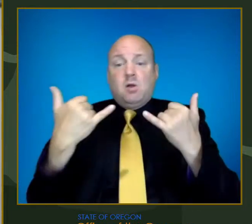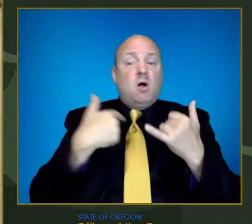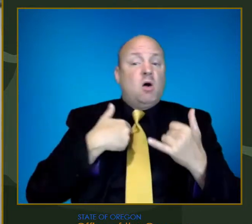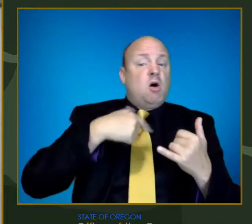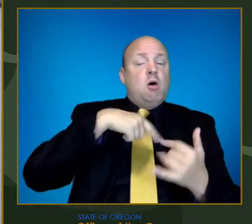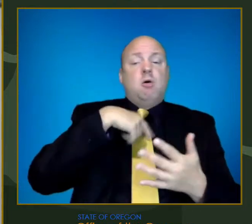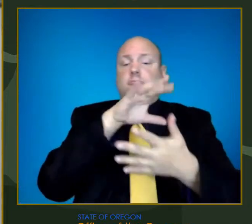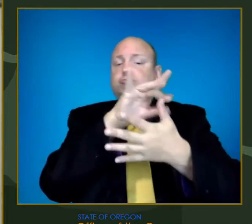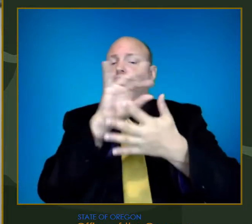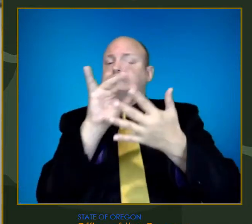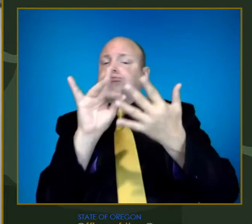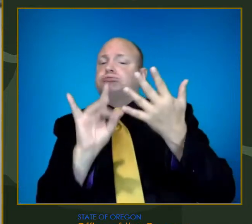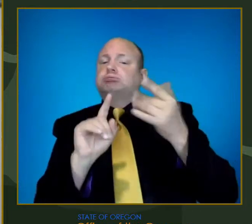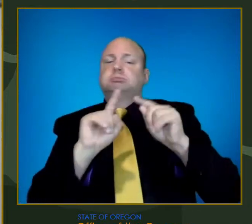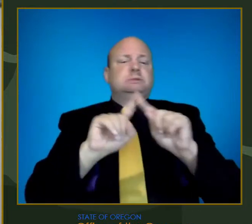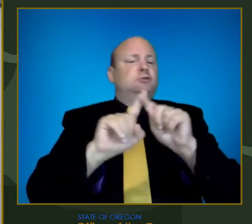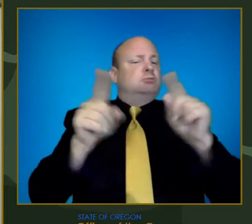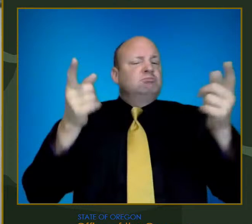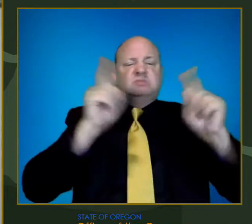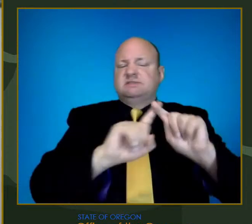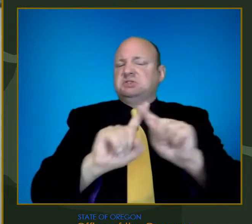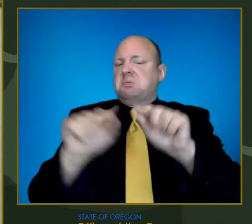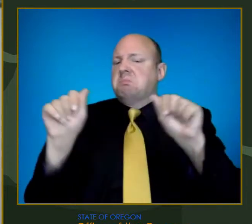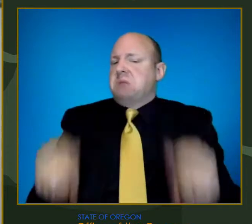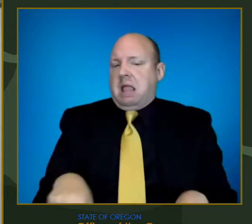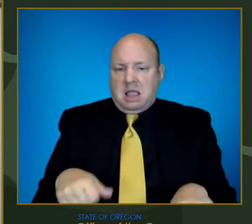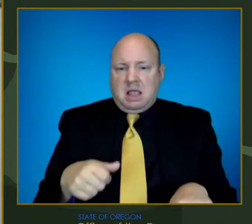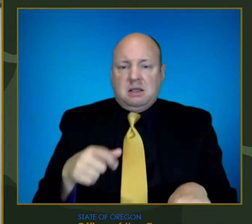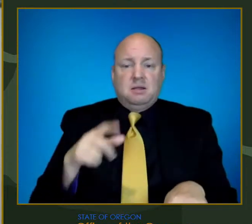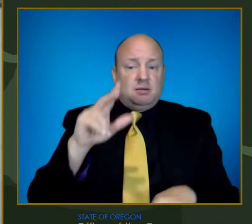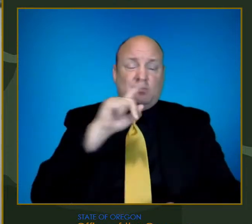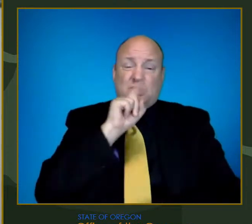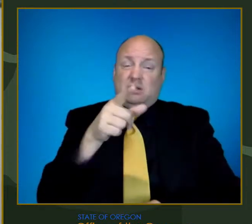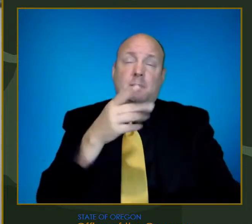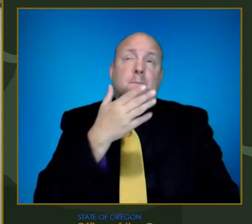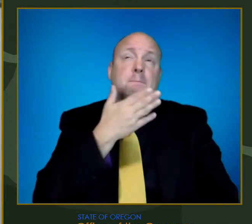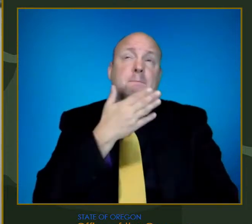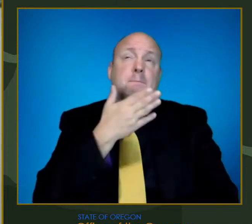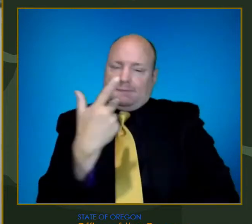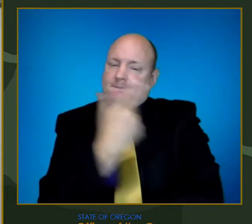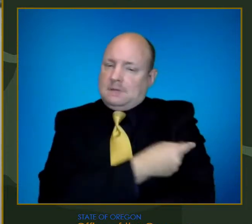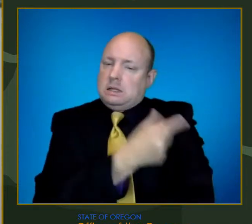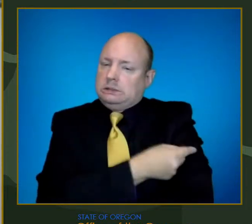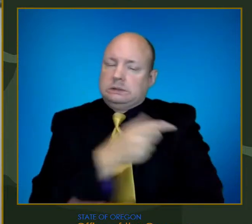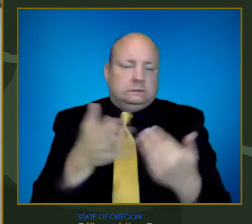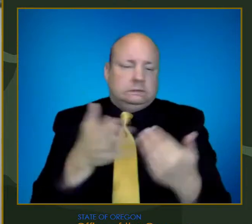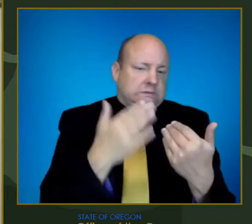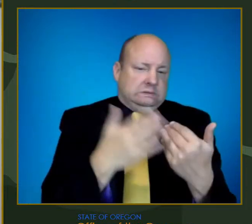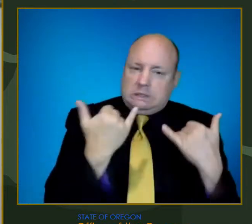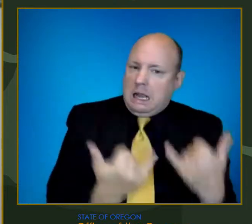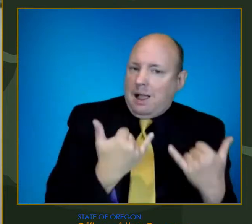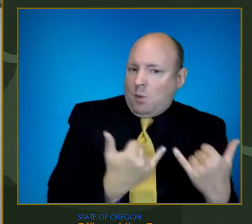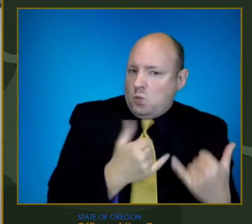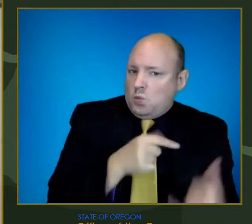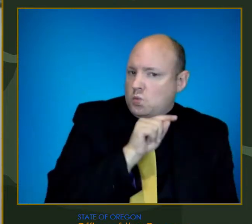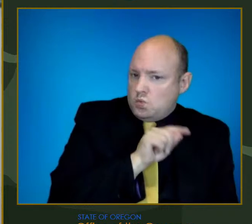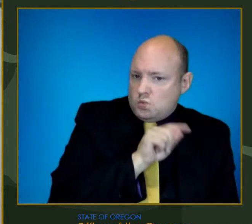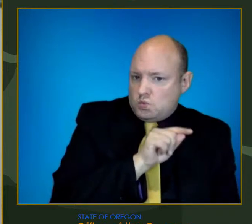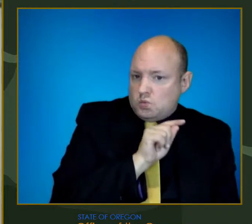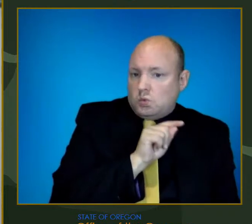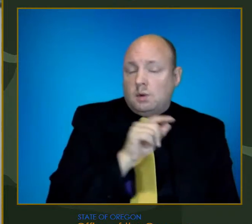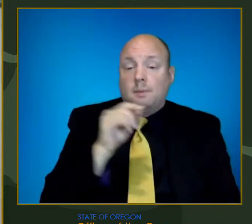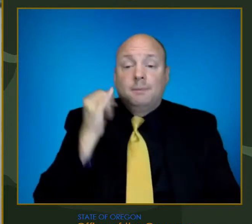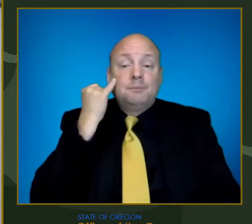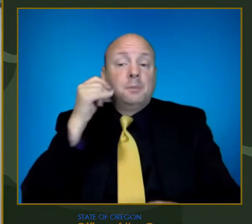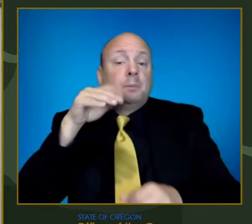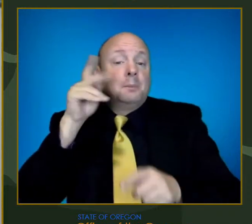vaccines are widely available. And unfortunately, the majority of the folks that are in the hospital